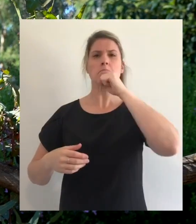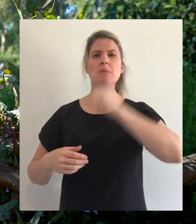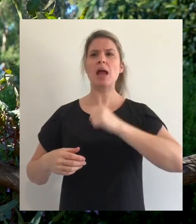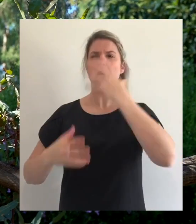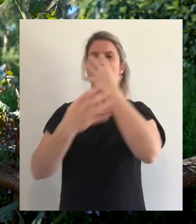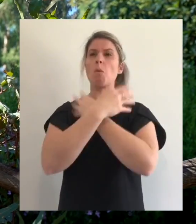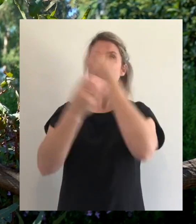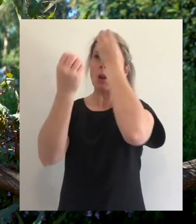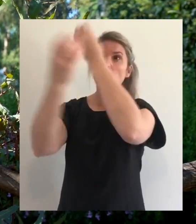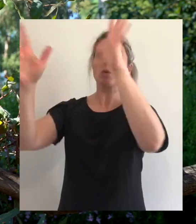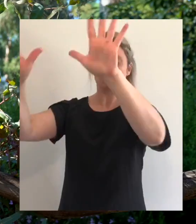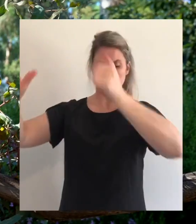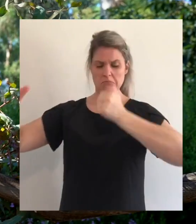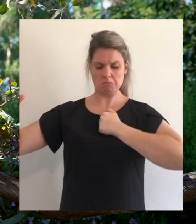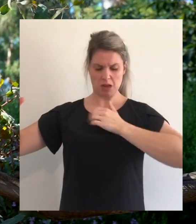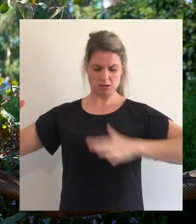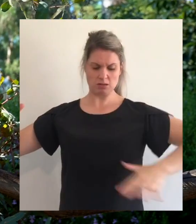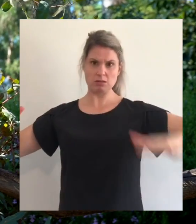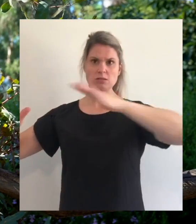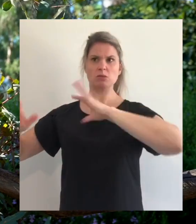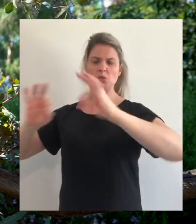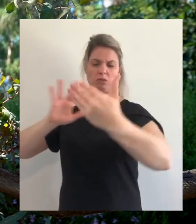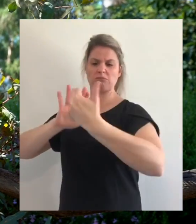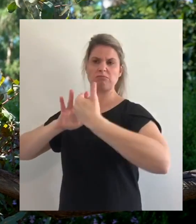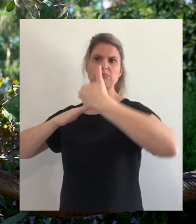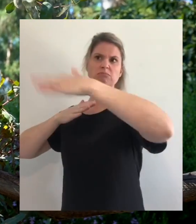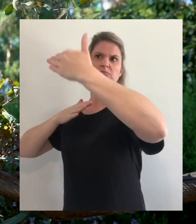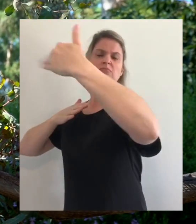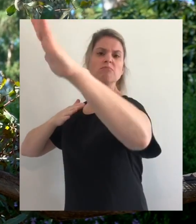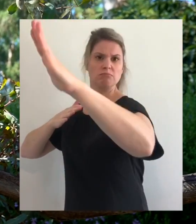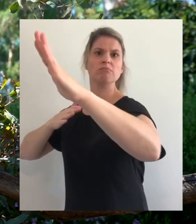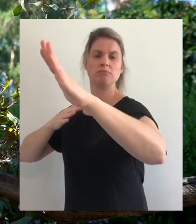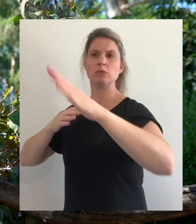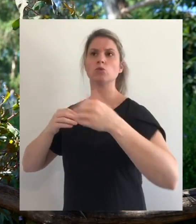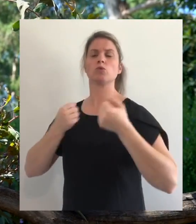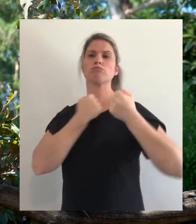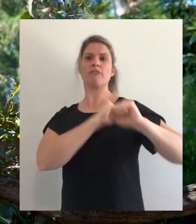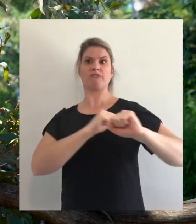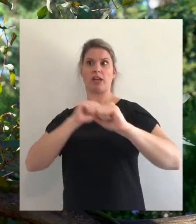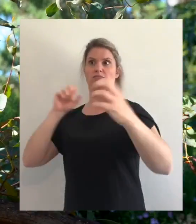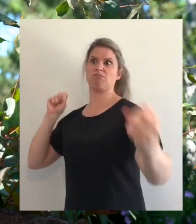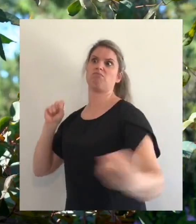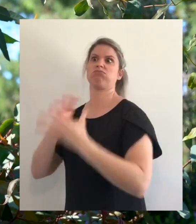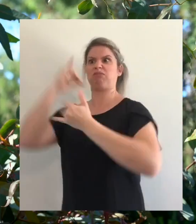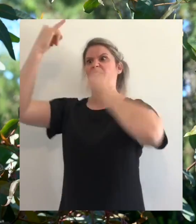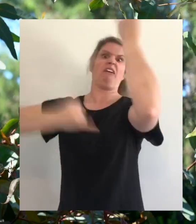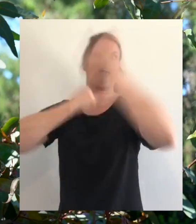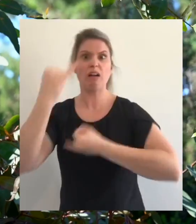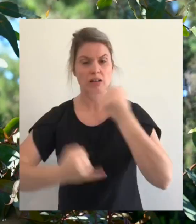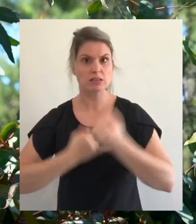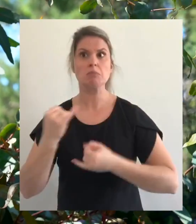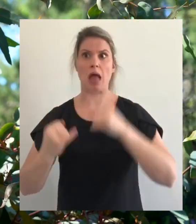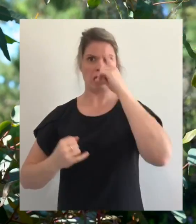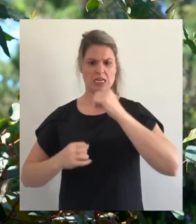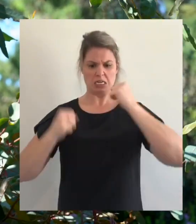saying these are my trees, this is my area, don't come near me. A good way to avoid having a physical confrontation with other male koalas because they can be quite